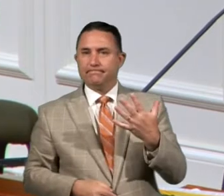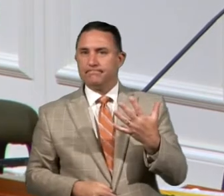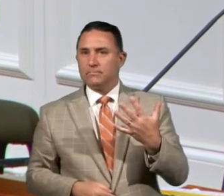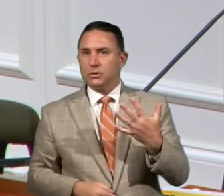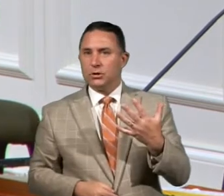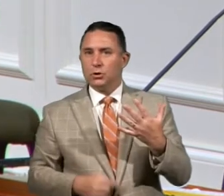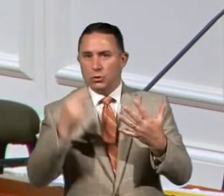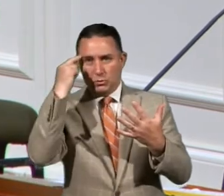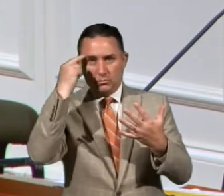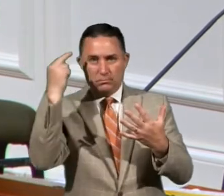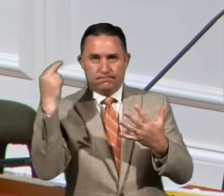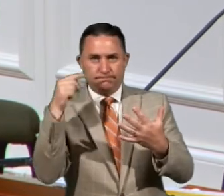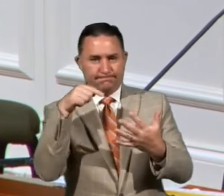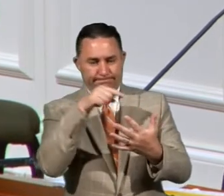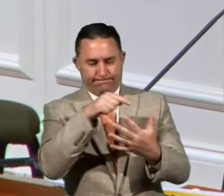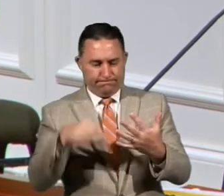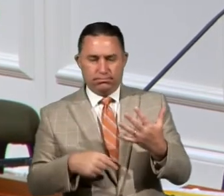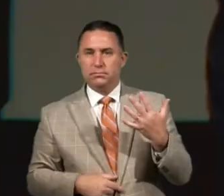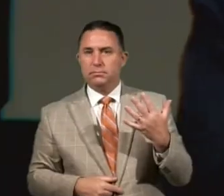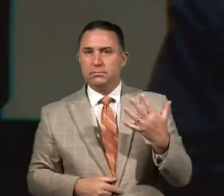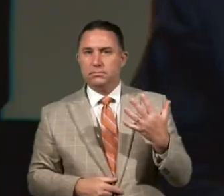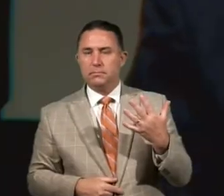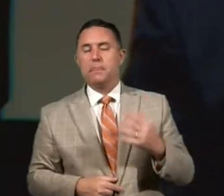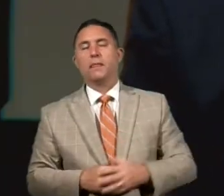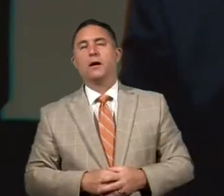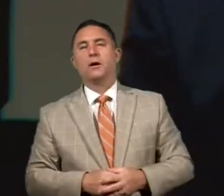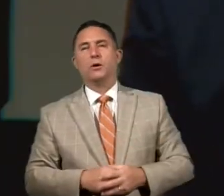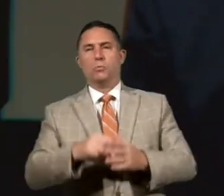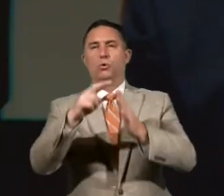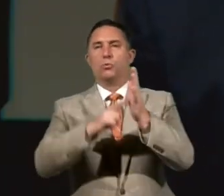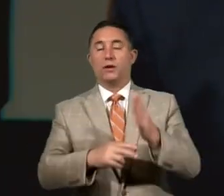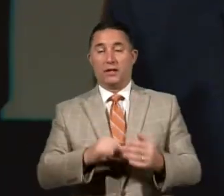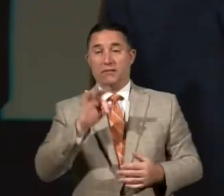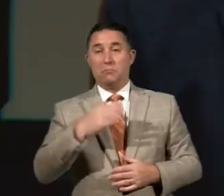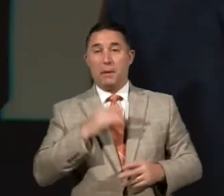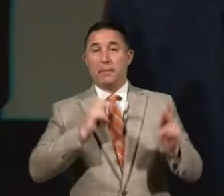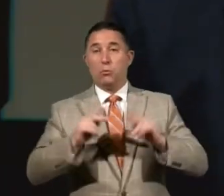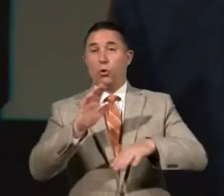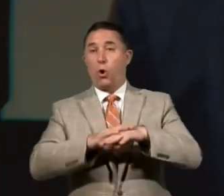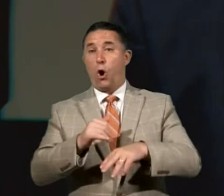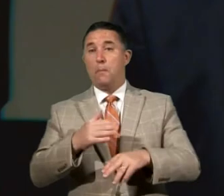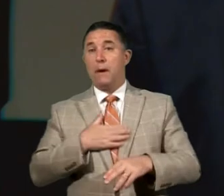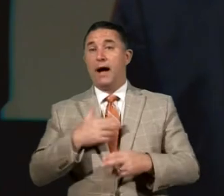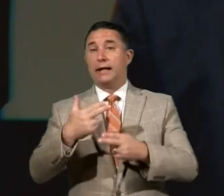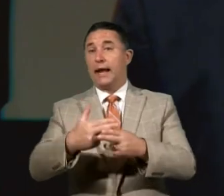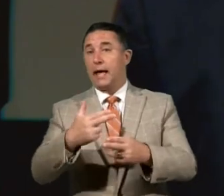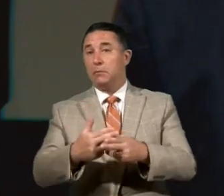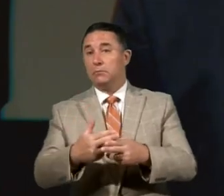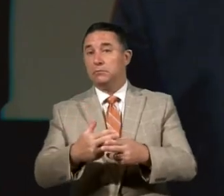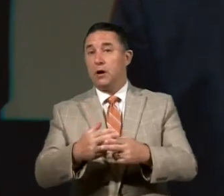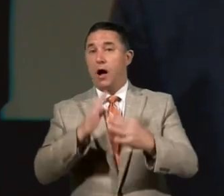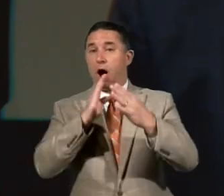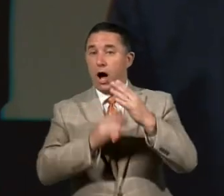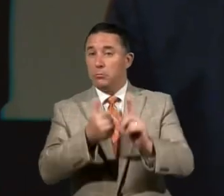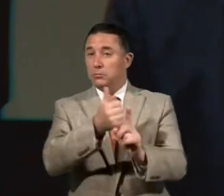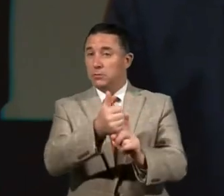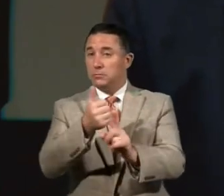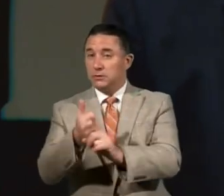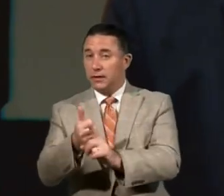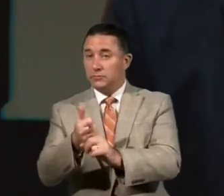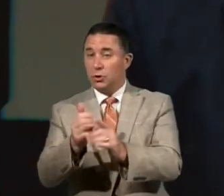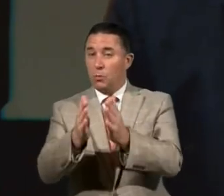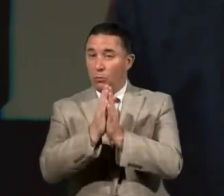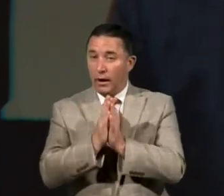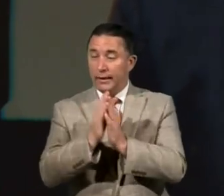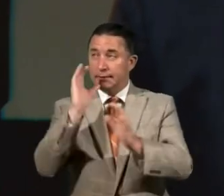what we're to remember. Let me just read the verse. If my people, which are called by my name, shall humble themselves